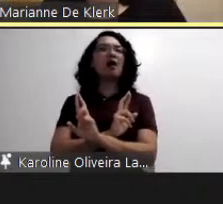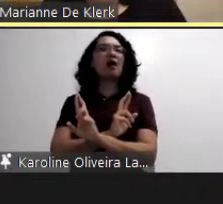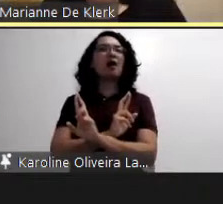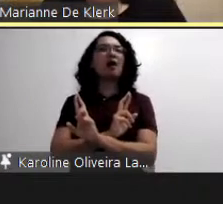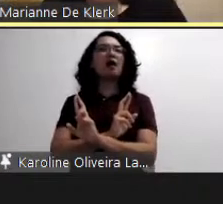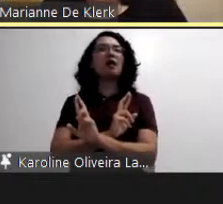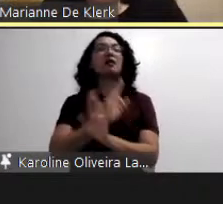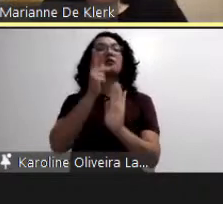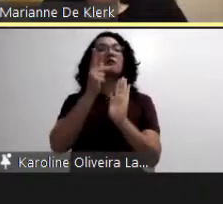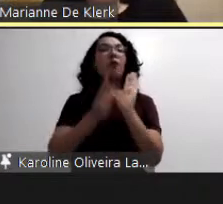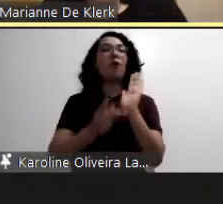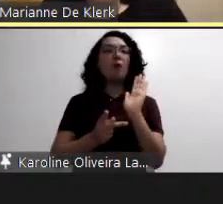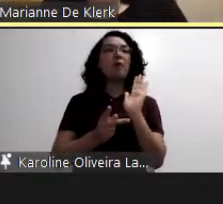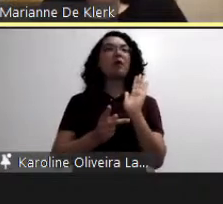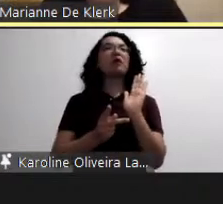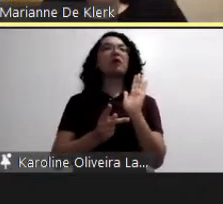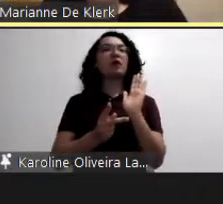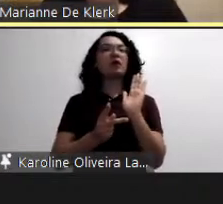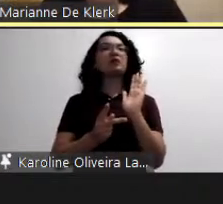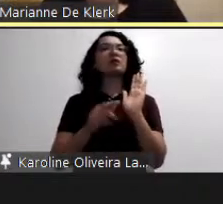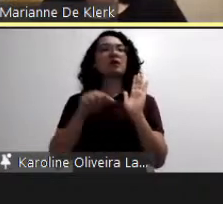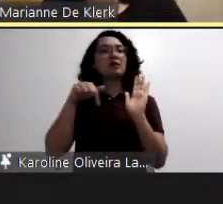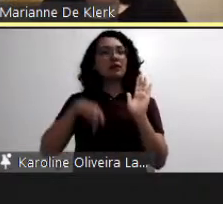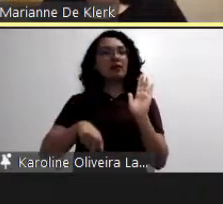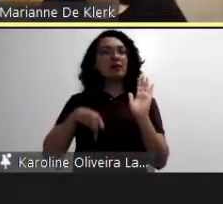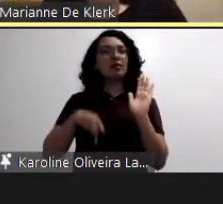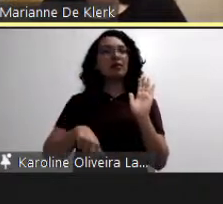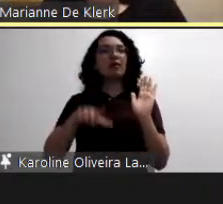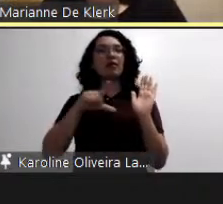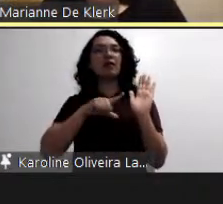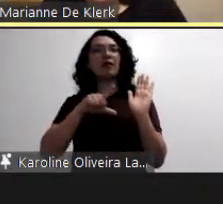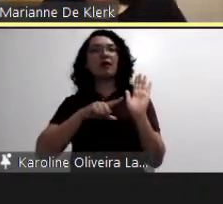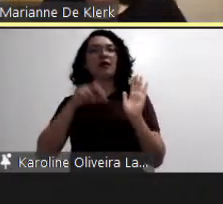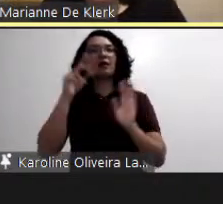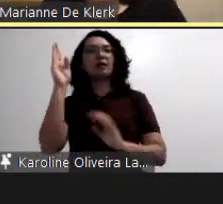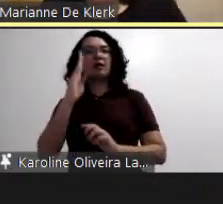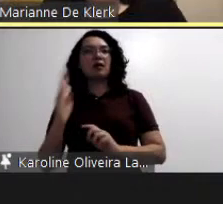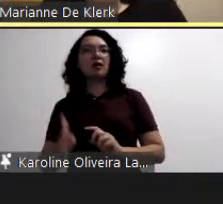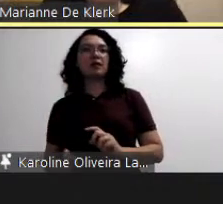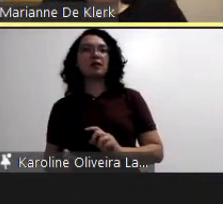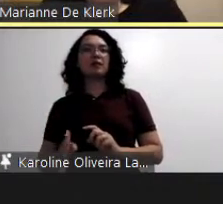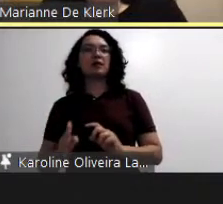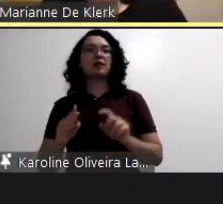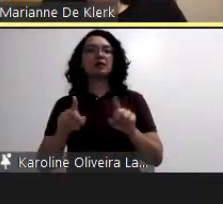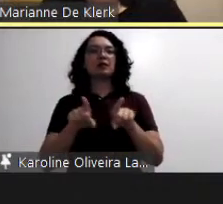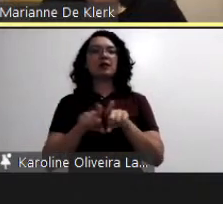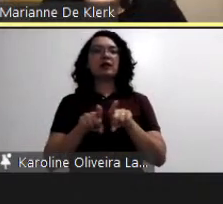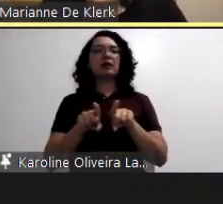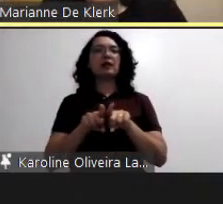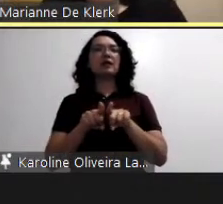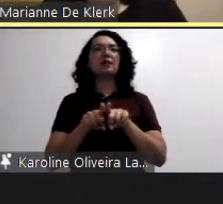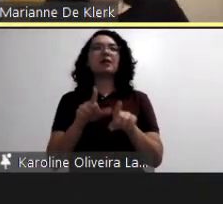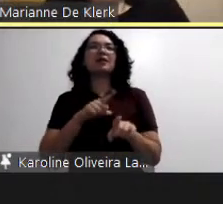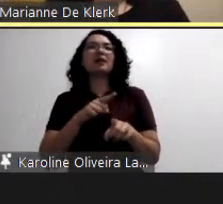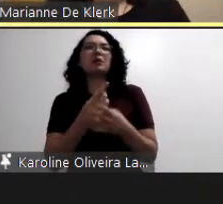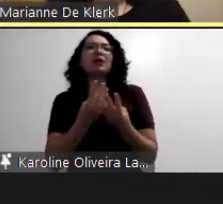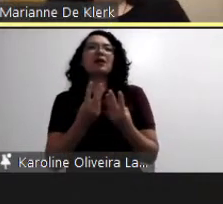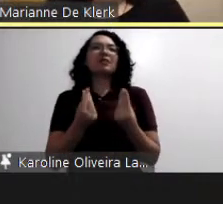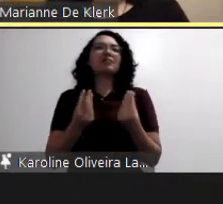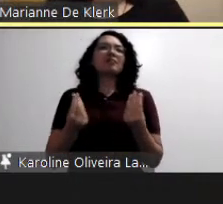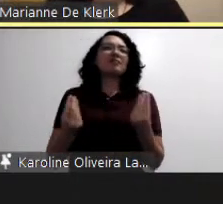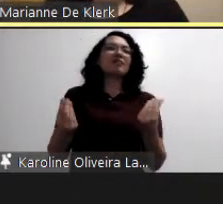approach, sensitivity to context, which both South Africa and Brasilia share at the time, that comes through in